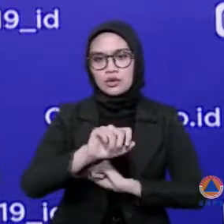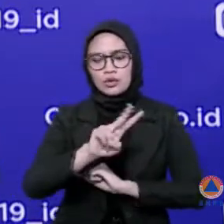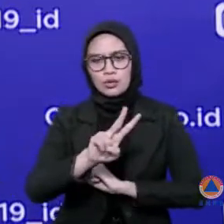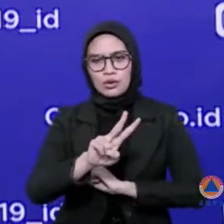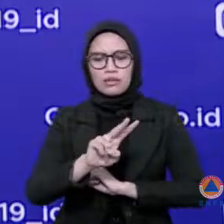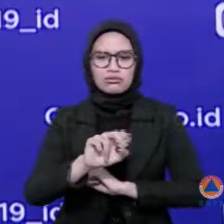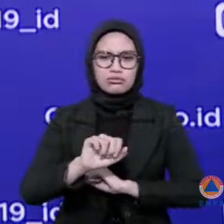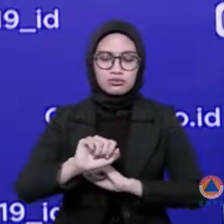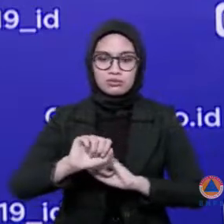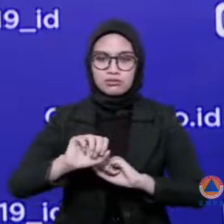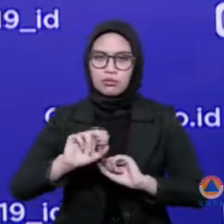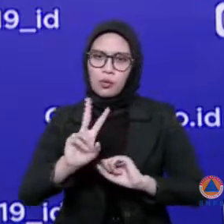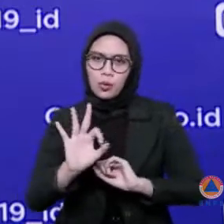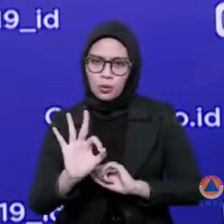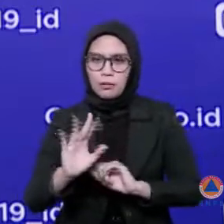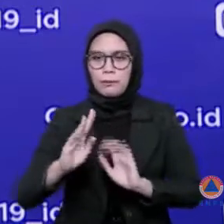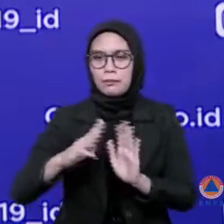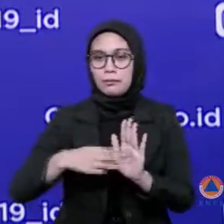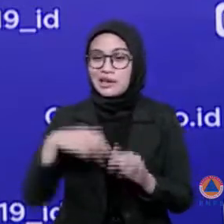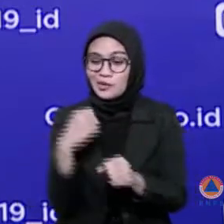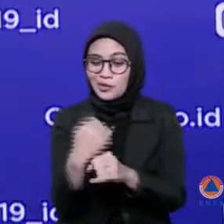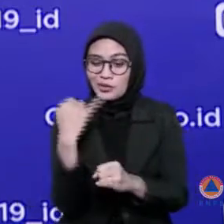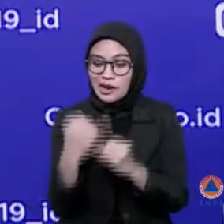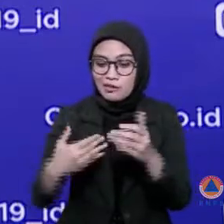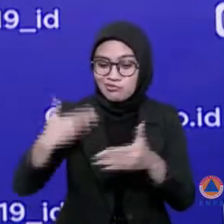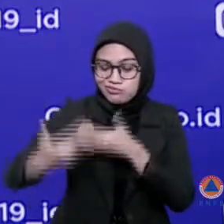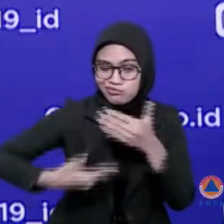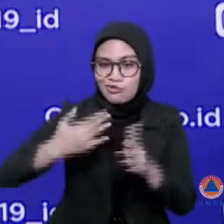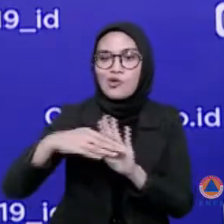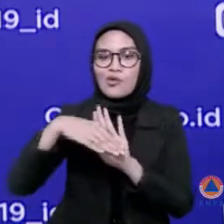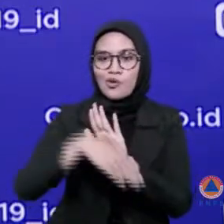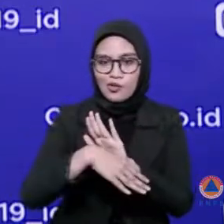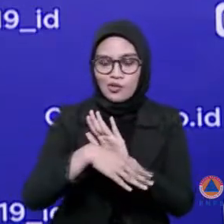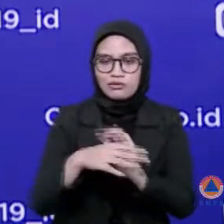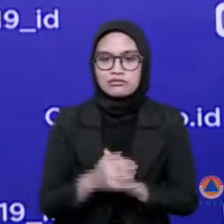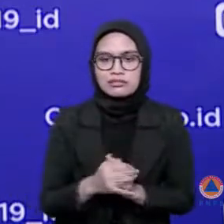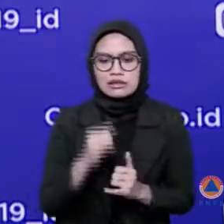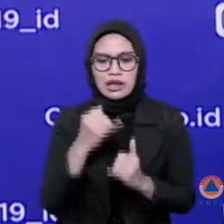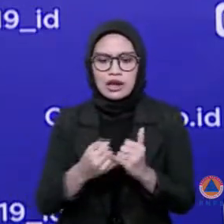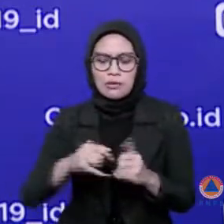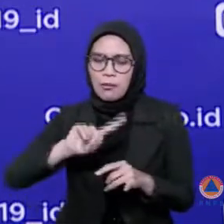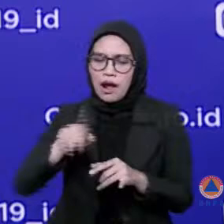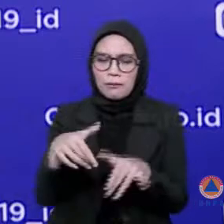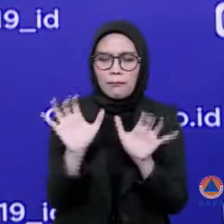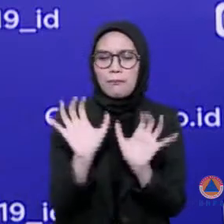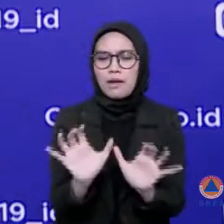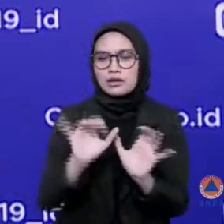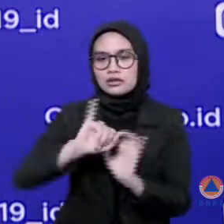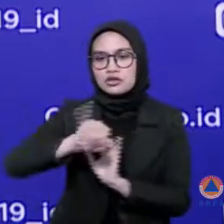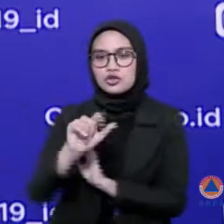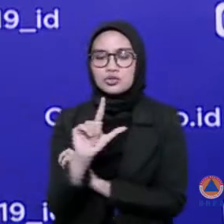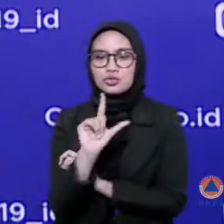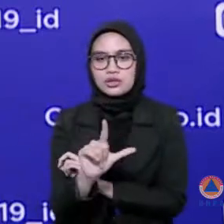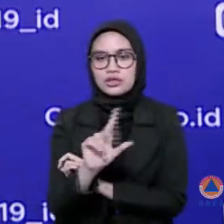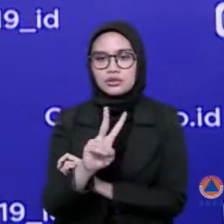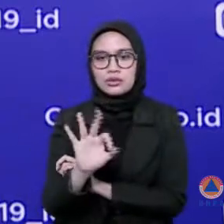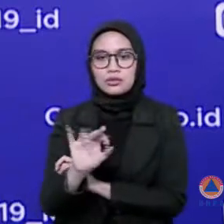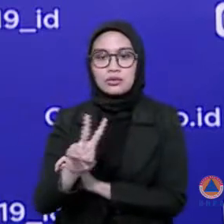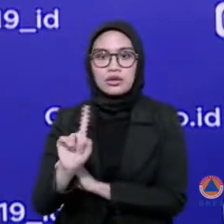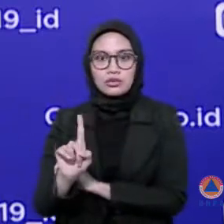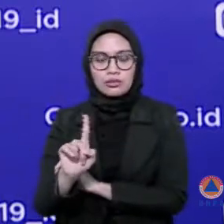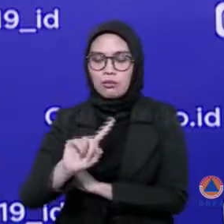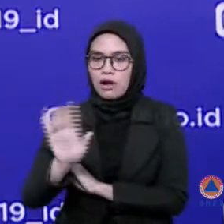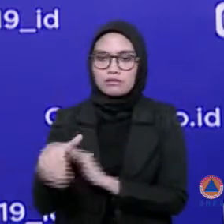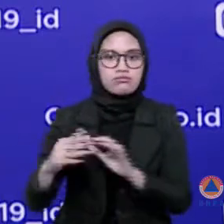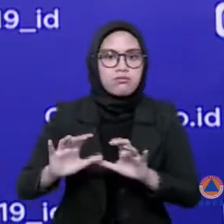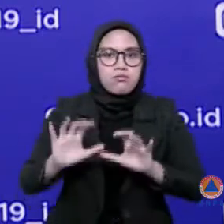20 consecutive weeks. And the last spike in cases occurred in July 2021, where the